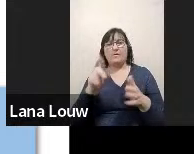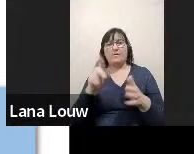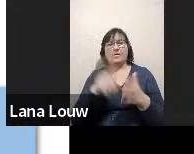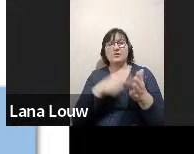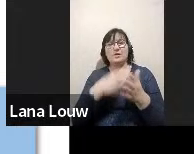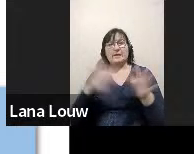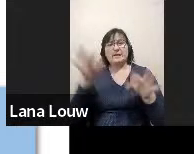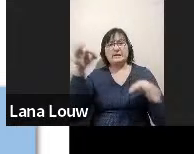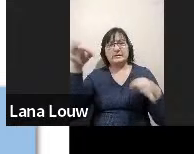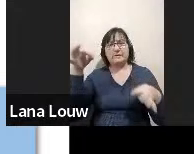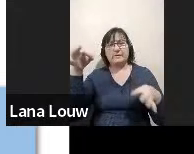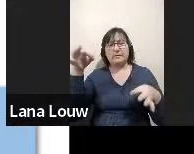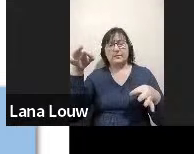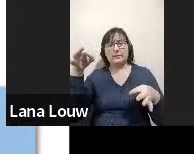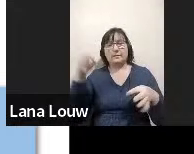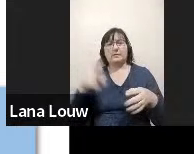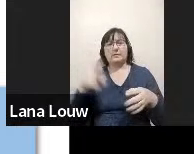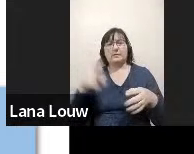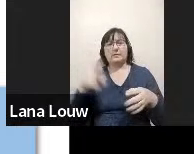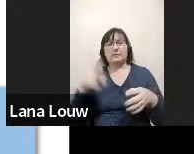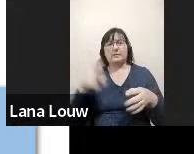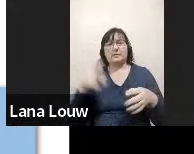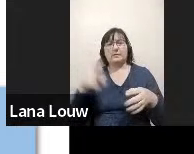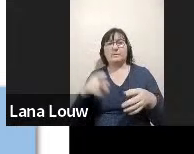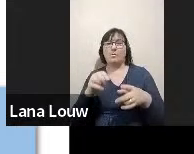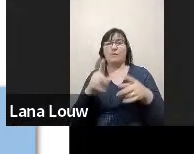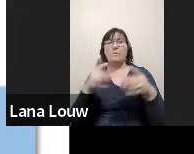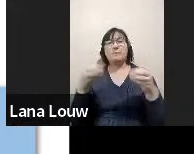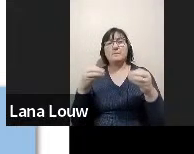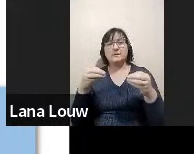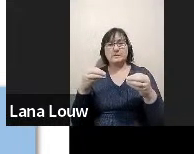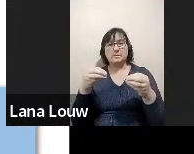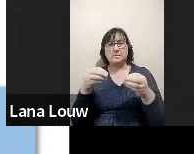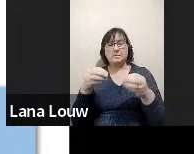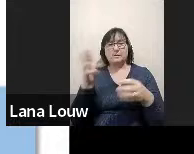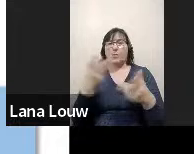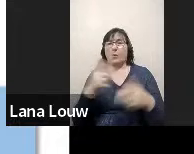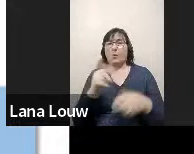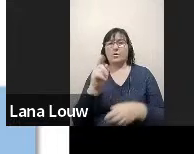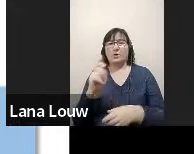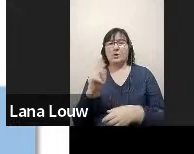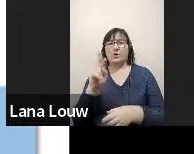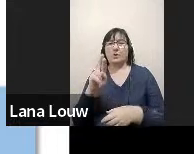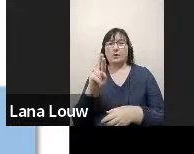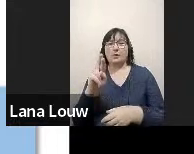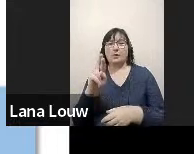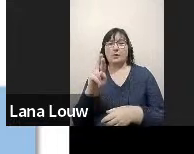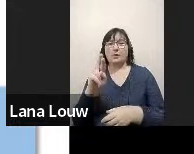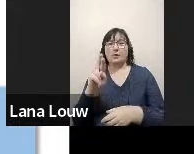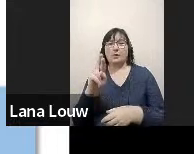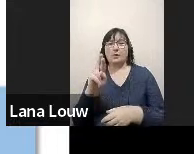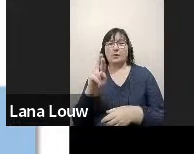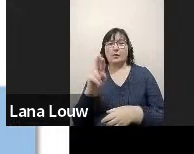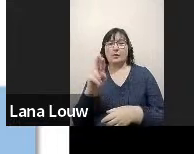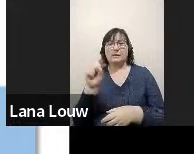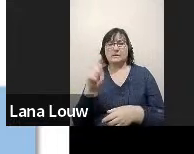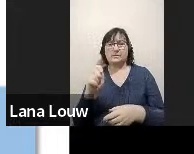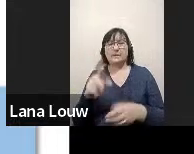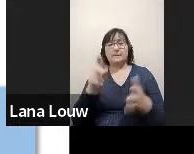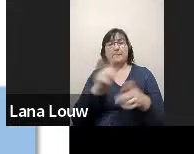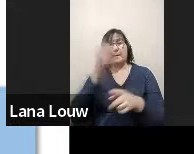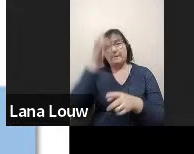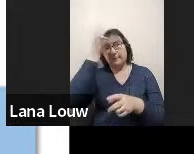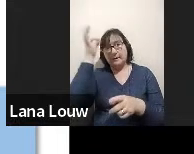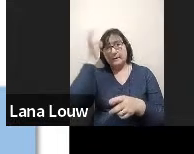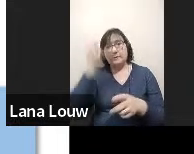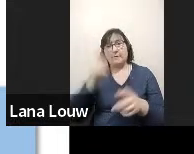incorporation. If it's a trust, then a trust deed together with the minutes of the meeting, specifying who is authorized to